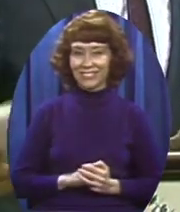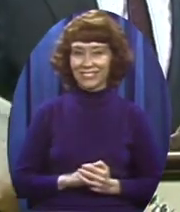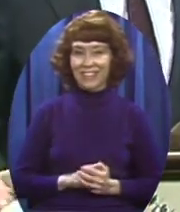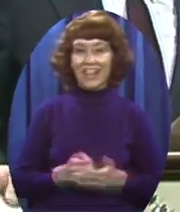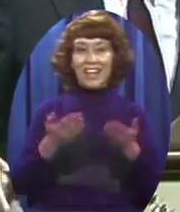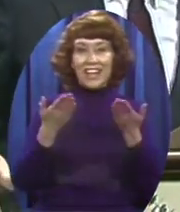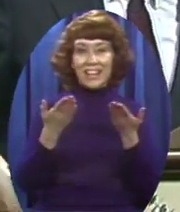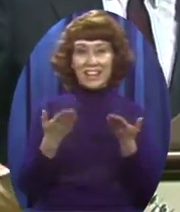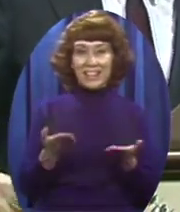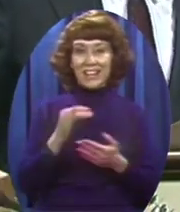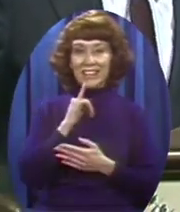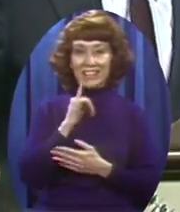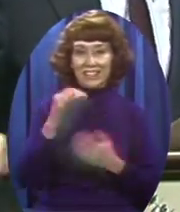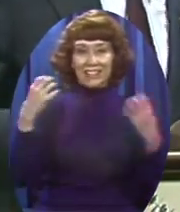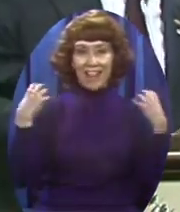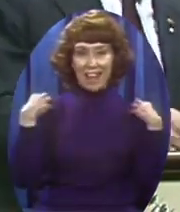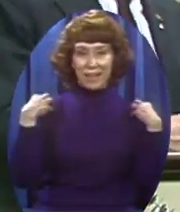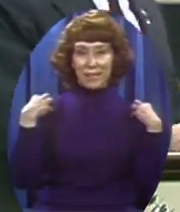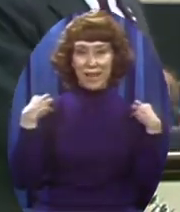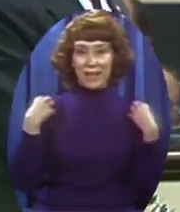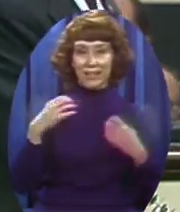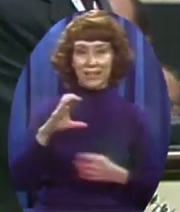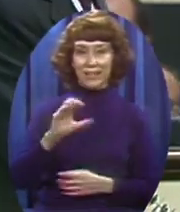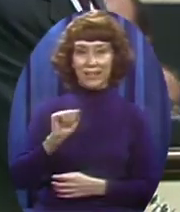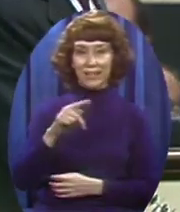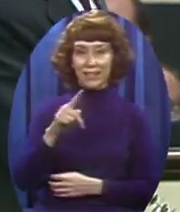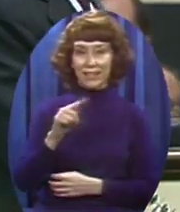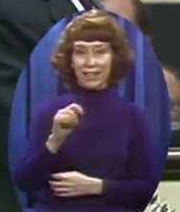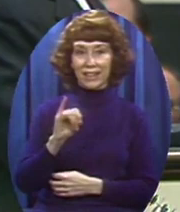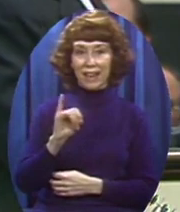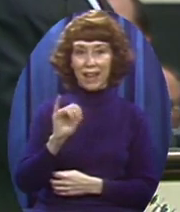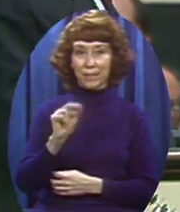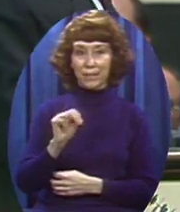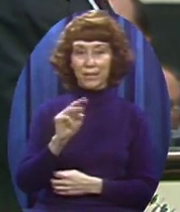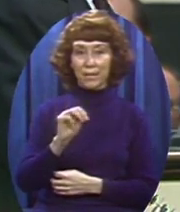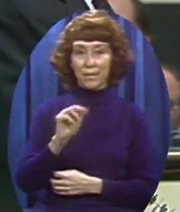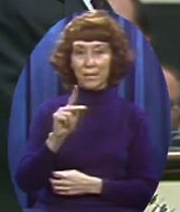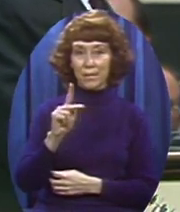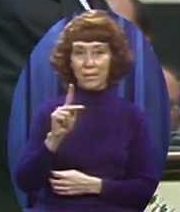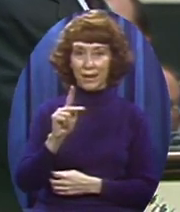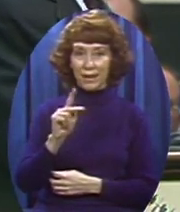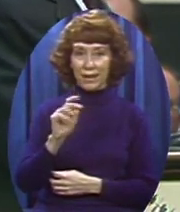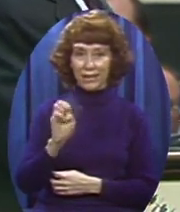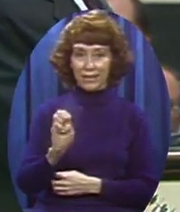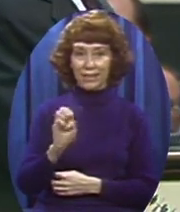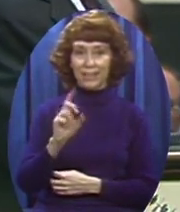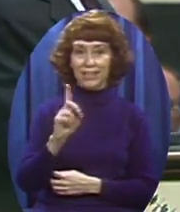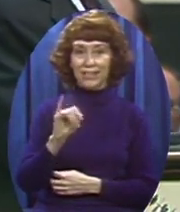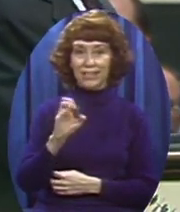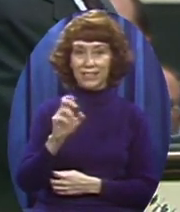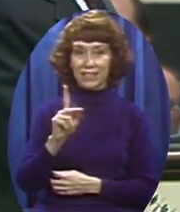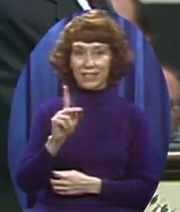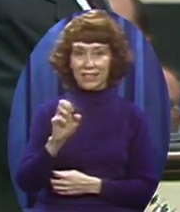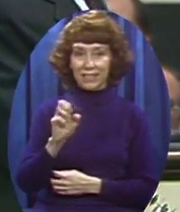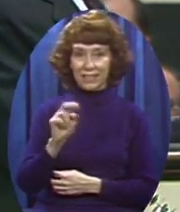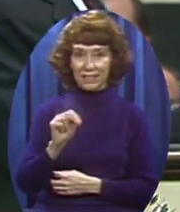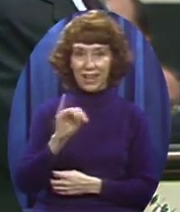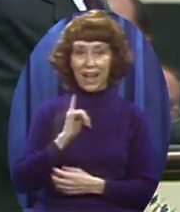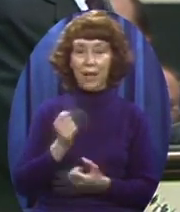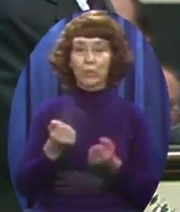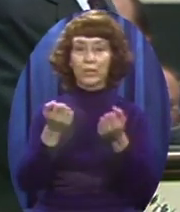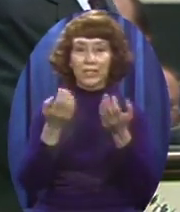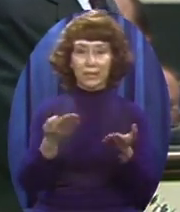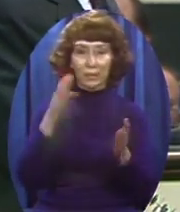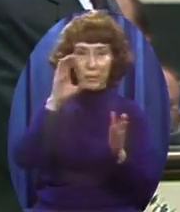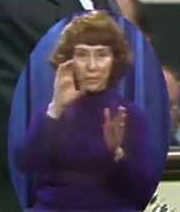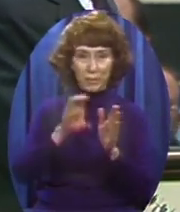this is the head man. This is Captain Mike Dickin. And Mike, I'll give you the material back so you